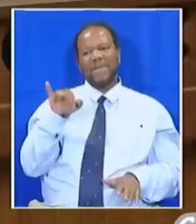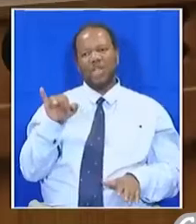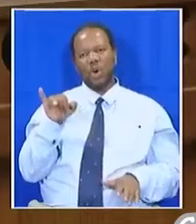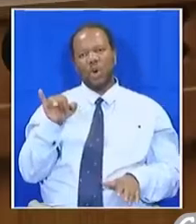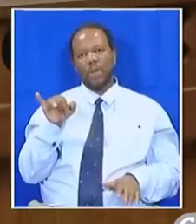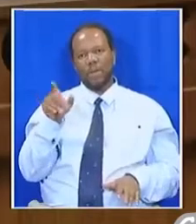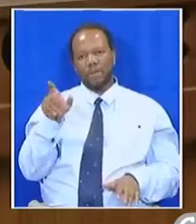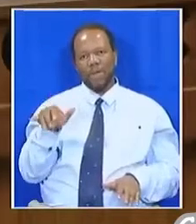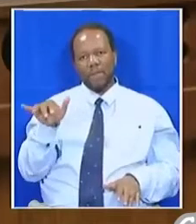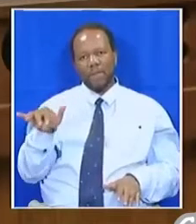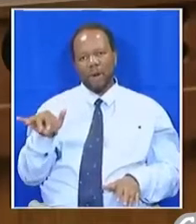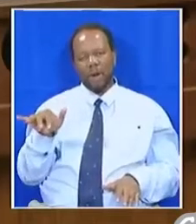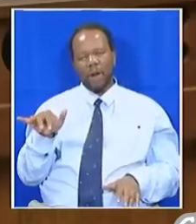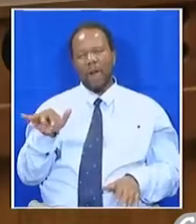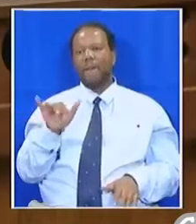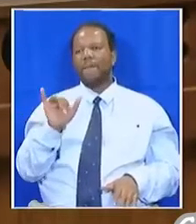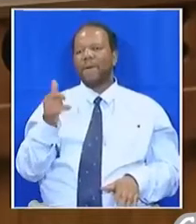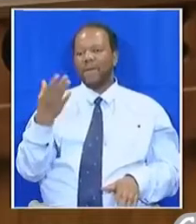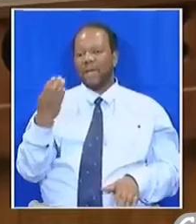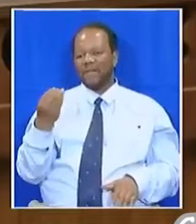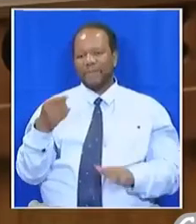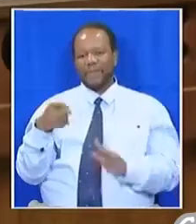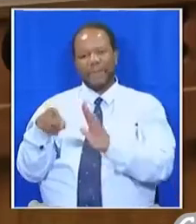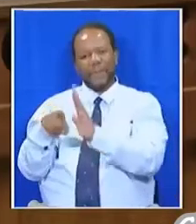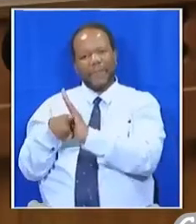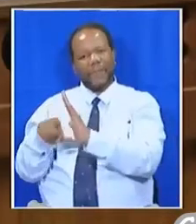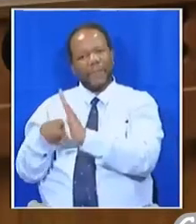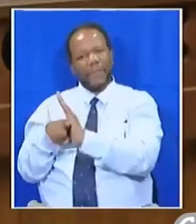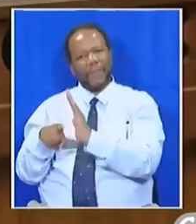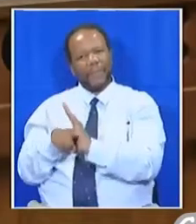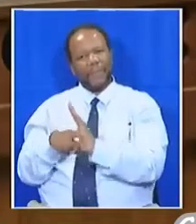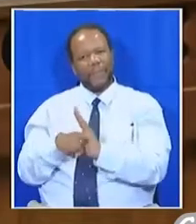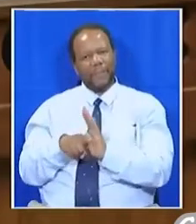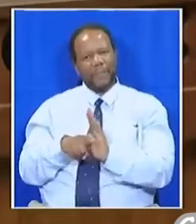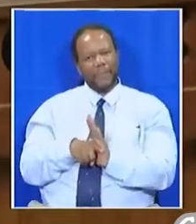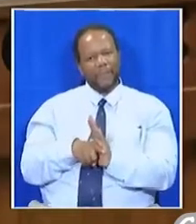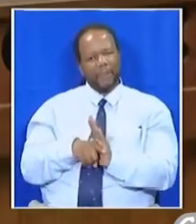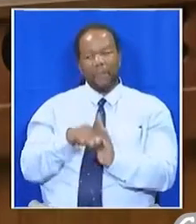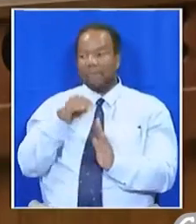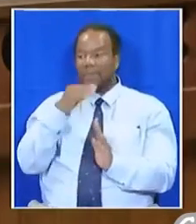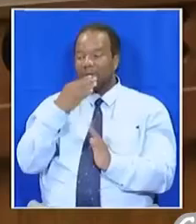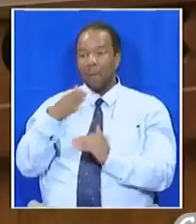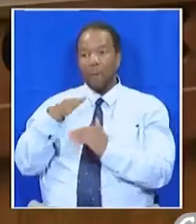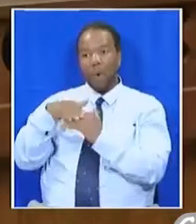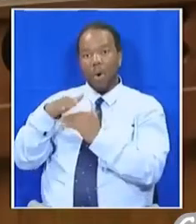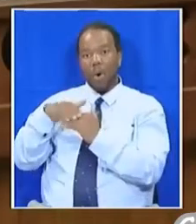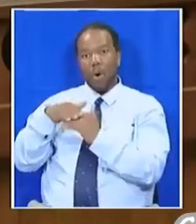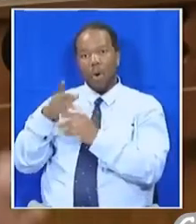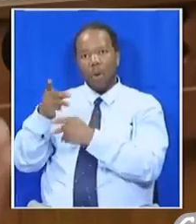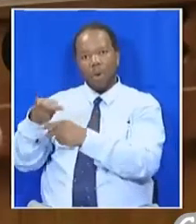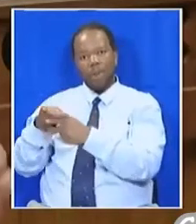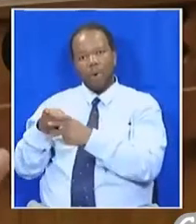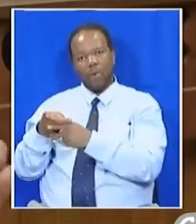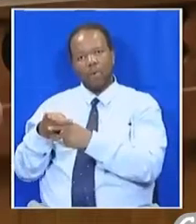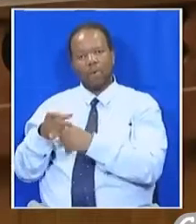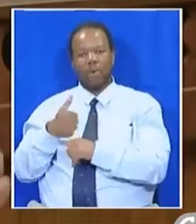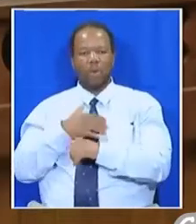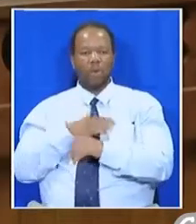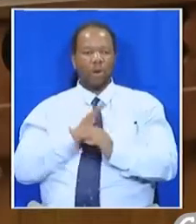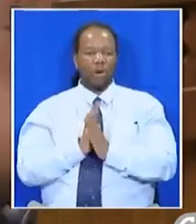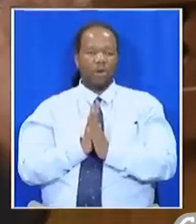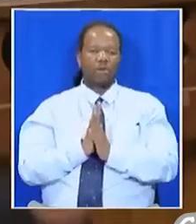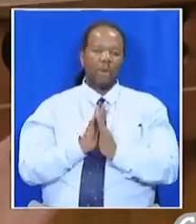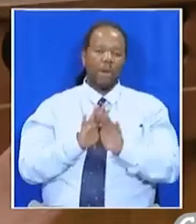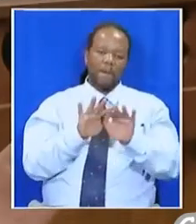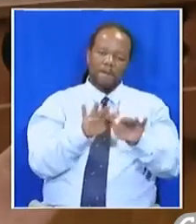holders have impaired records. So from our perspective, Parliament should not encourage reckless